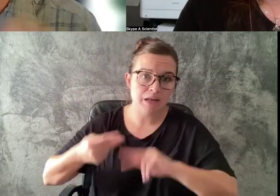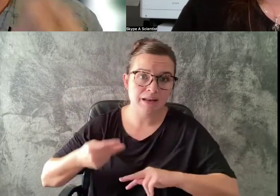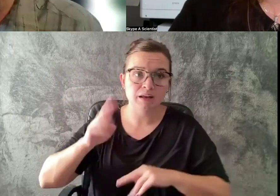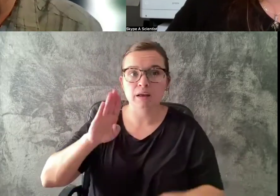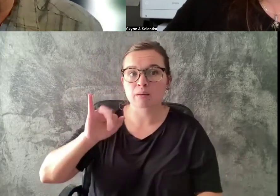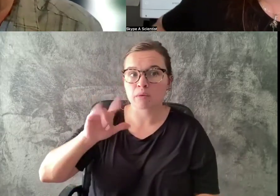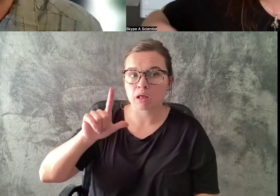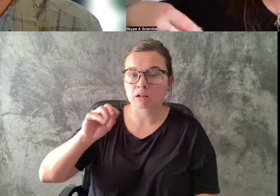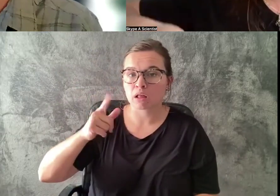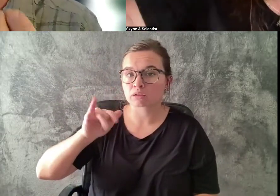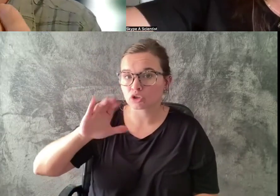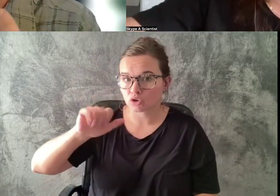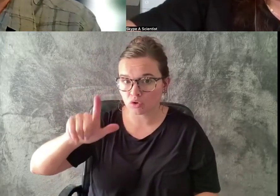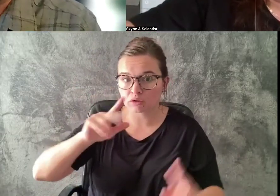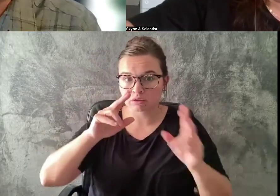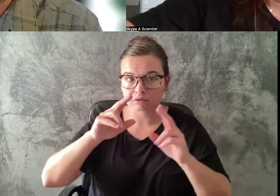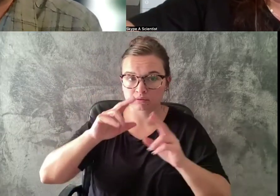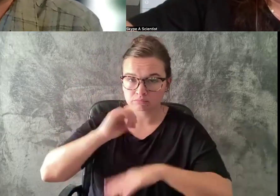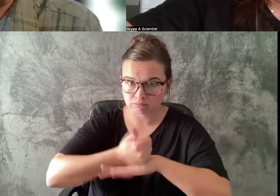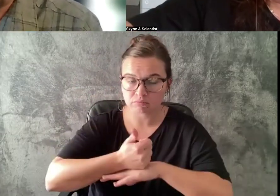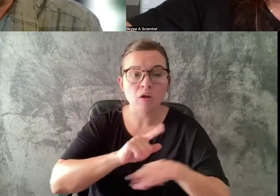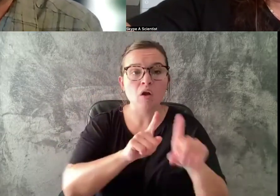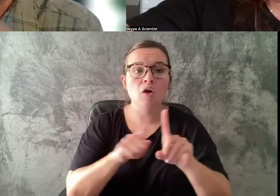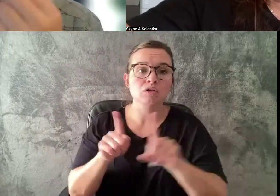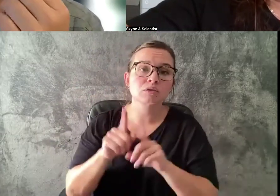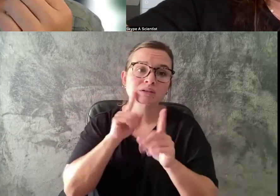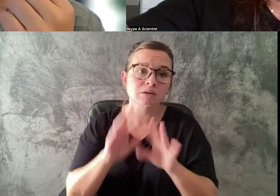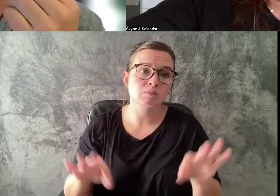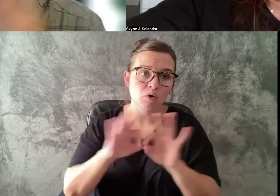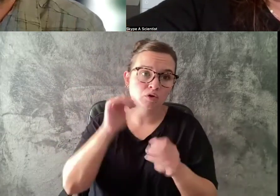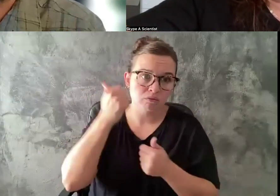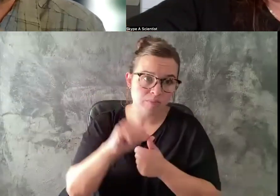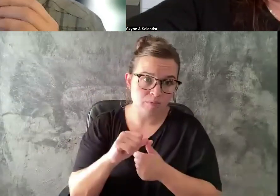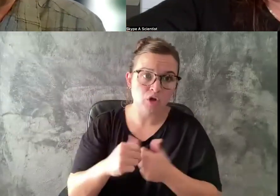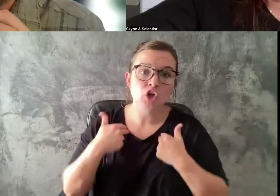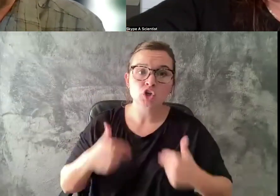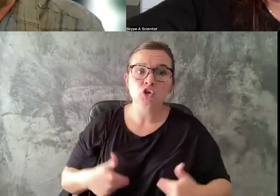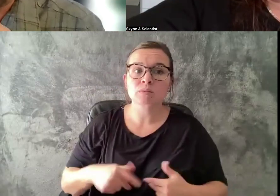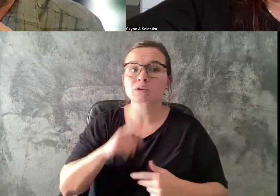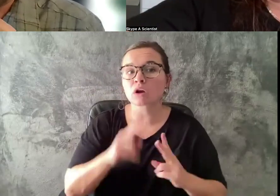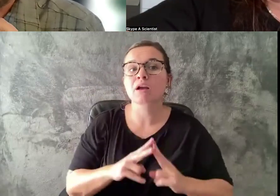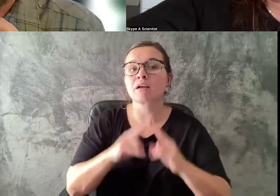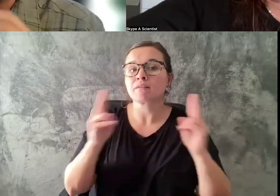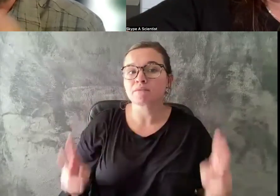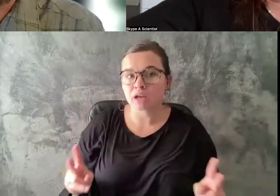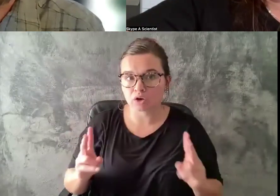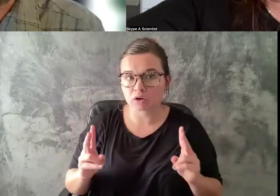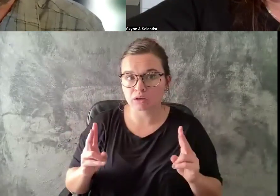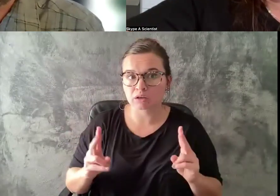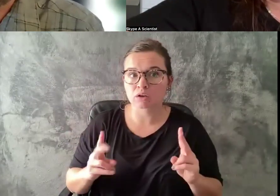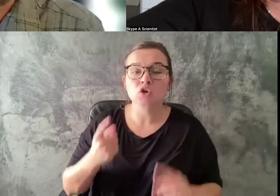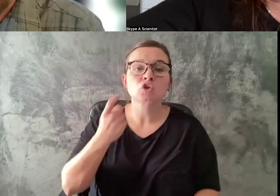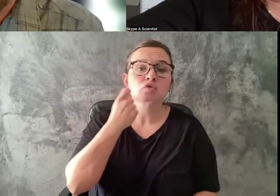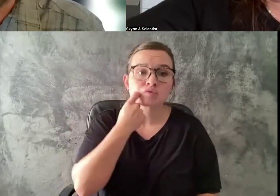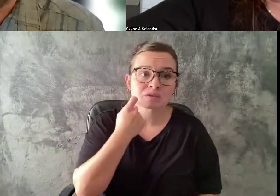basis. And it is also worth remembering that humans are a very, very